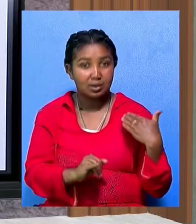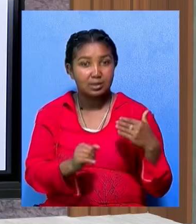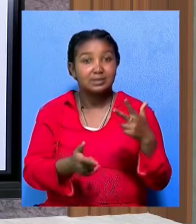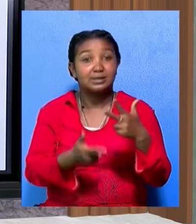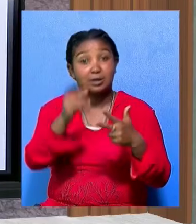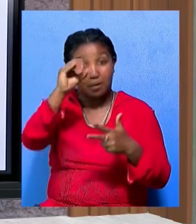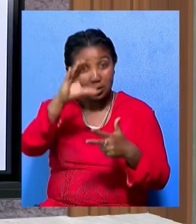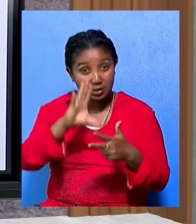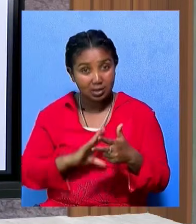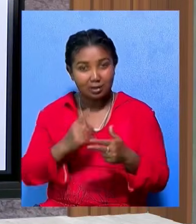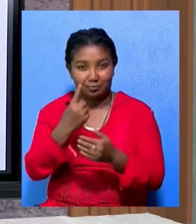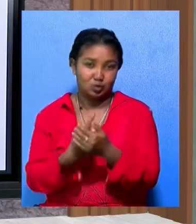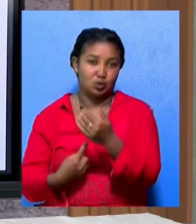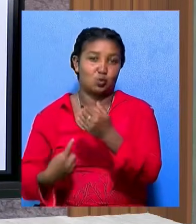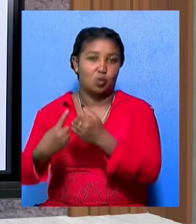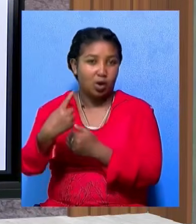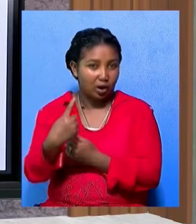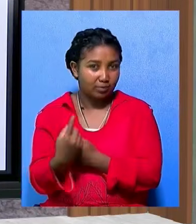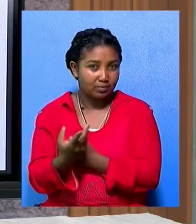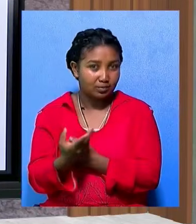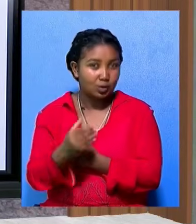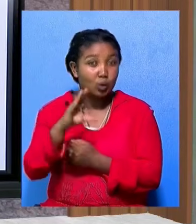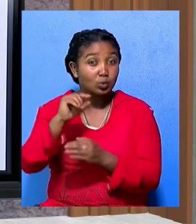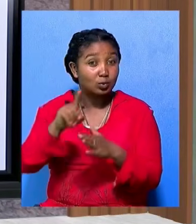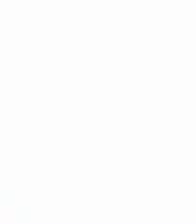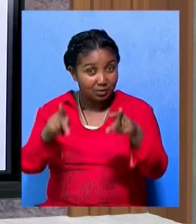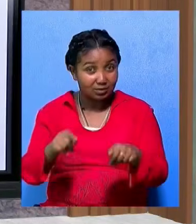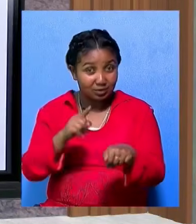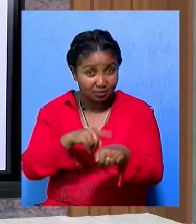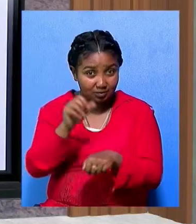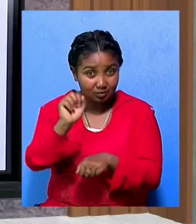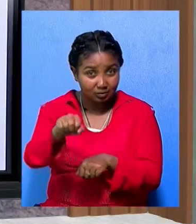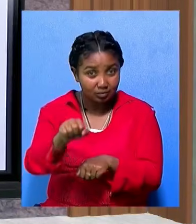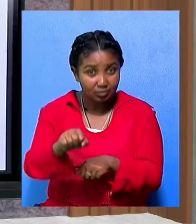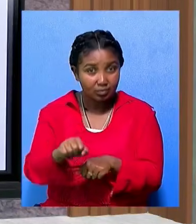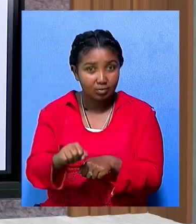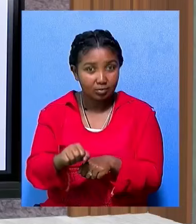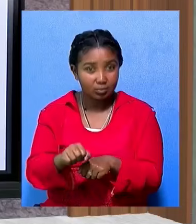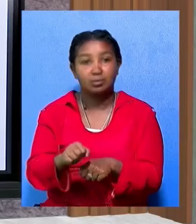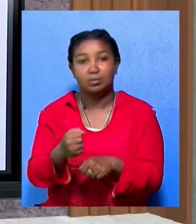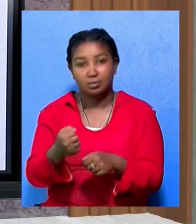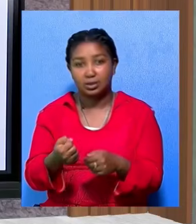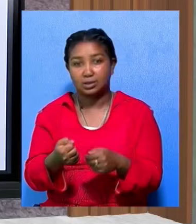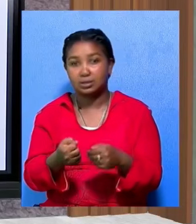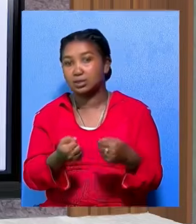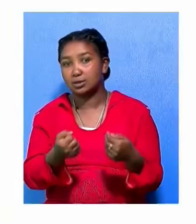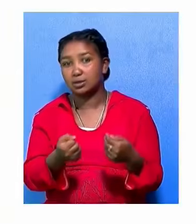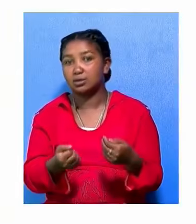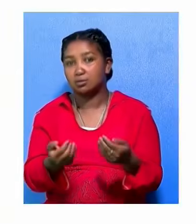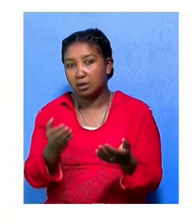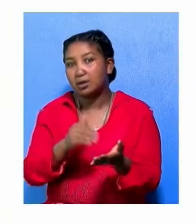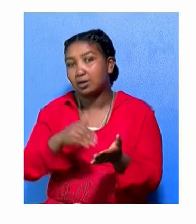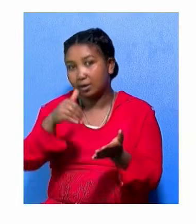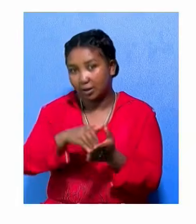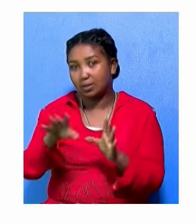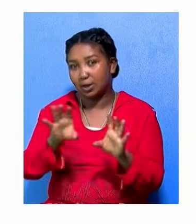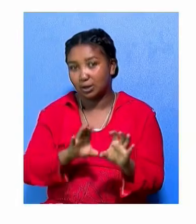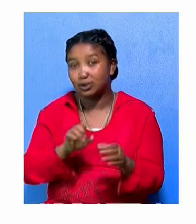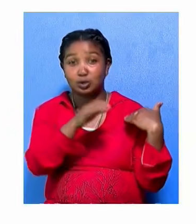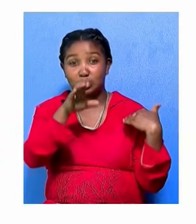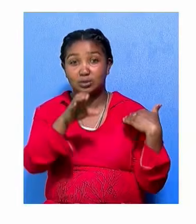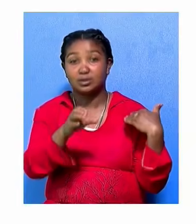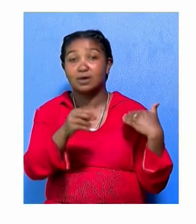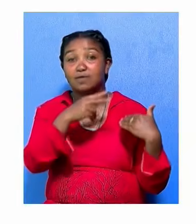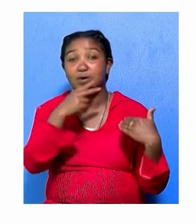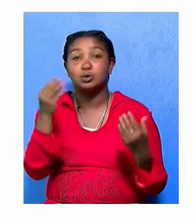third person singular. We're talking about simple present tense, something which is just taking place again and again. So